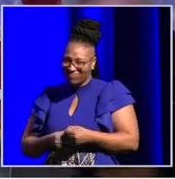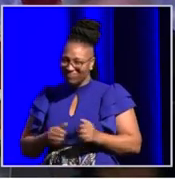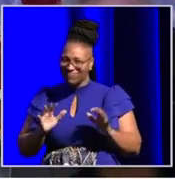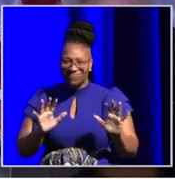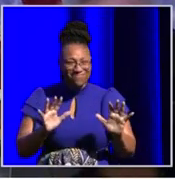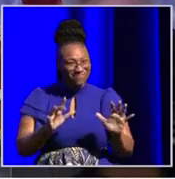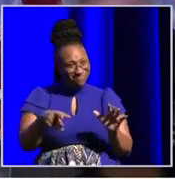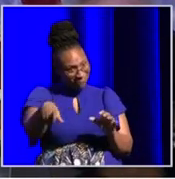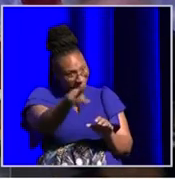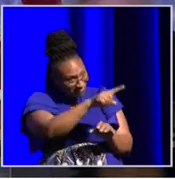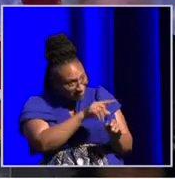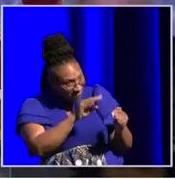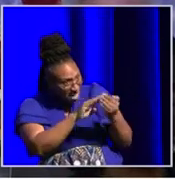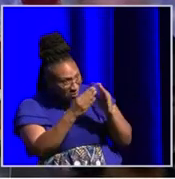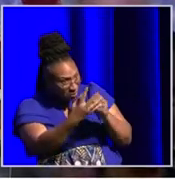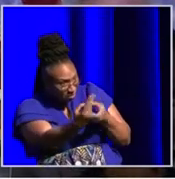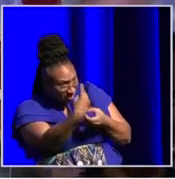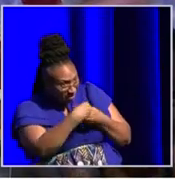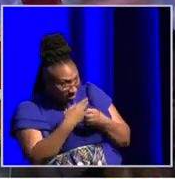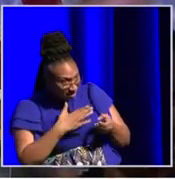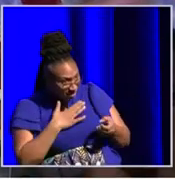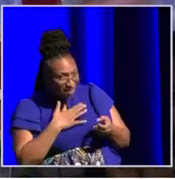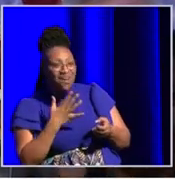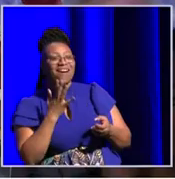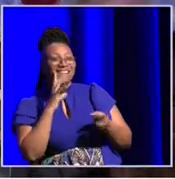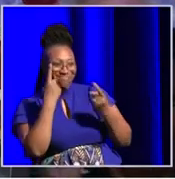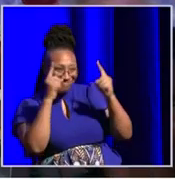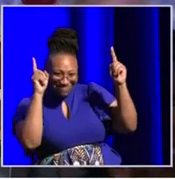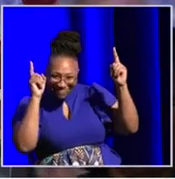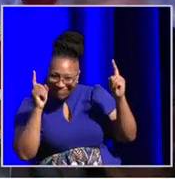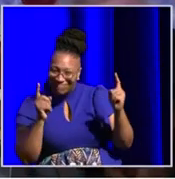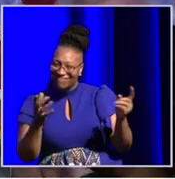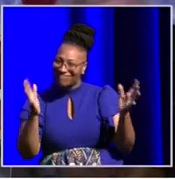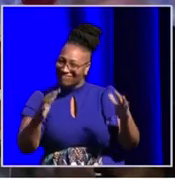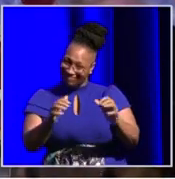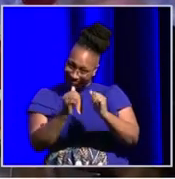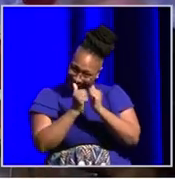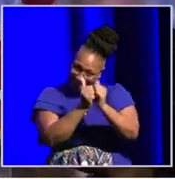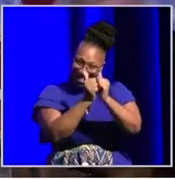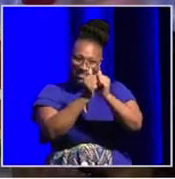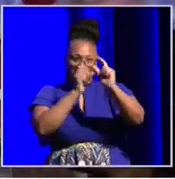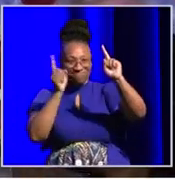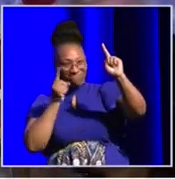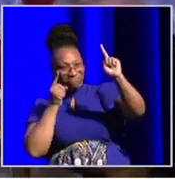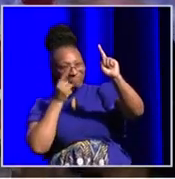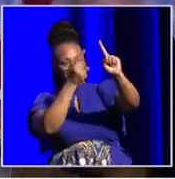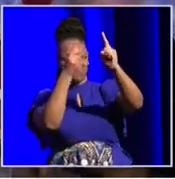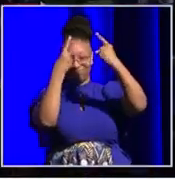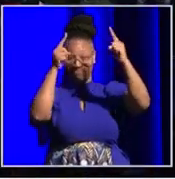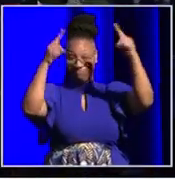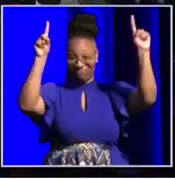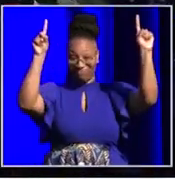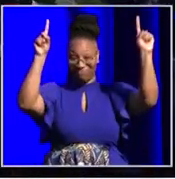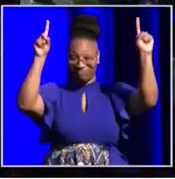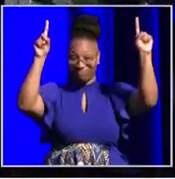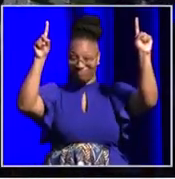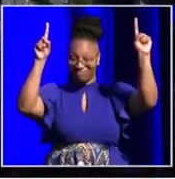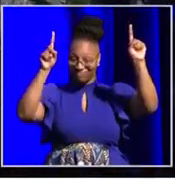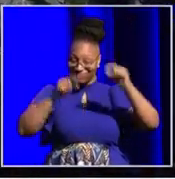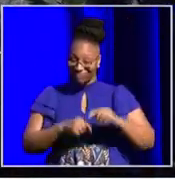rise together. Thank you all, Washington, D.C. I love you. God bless you. Let's go to work.